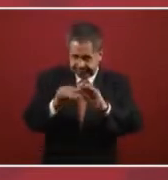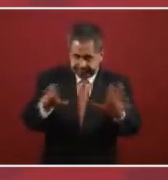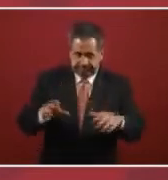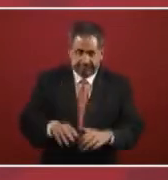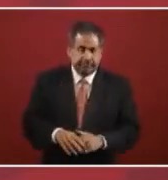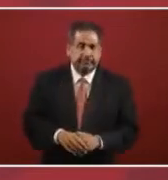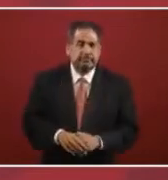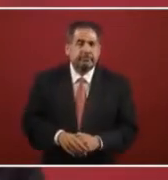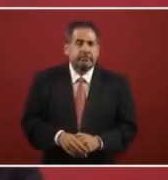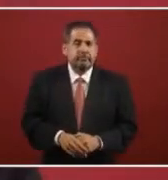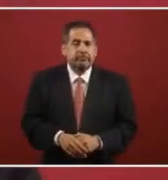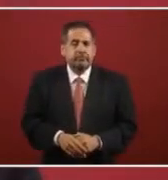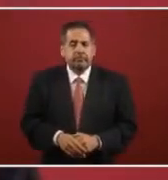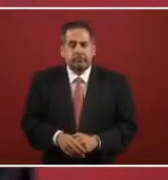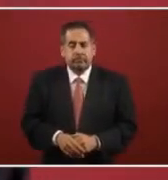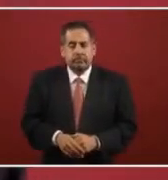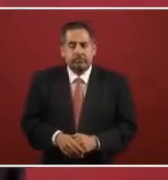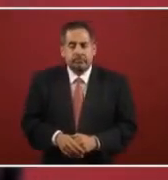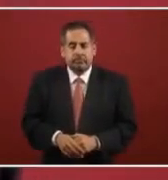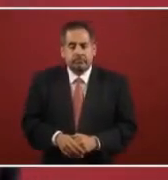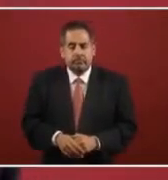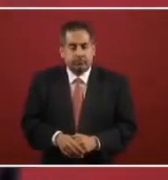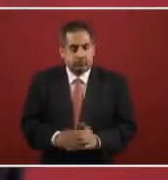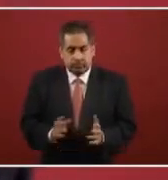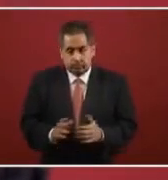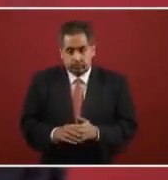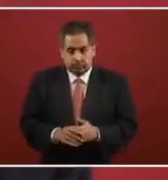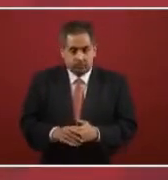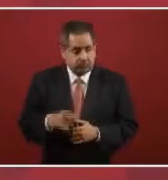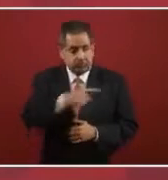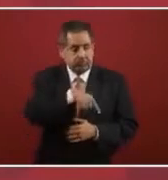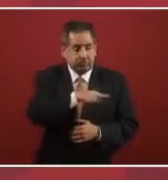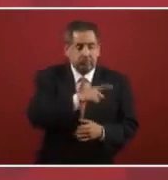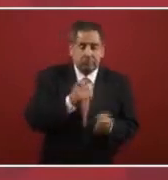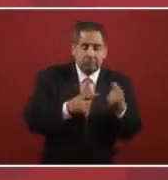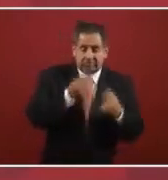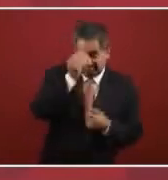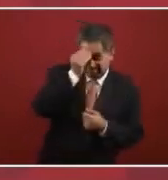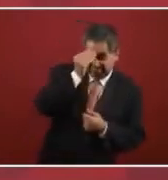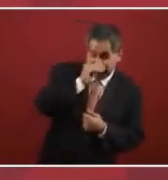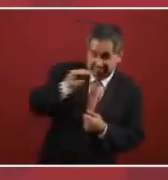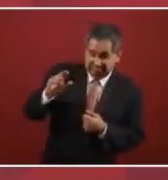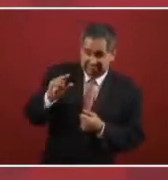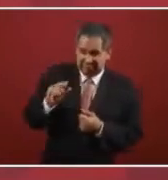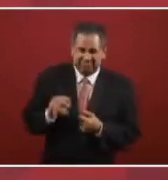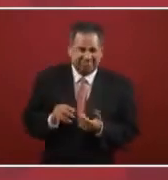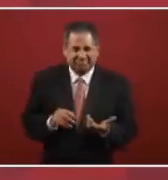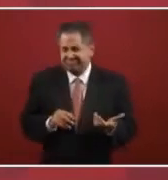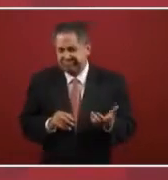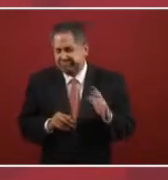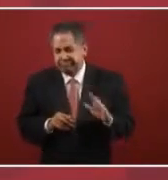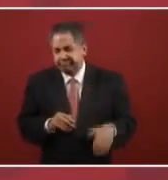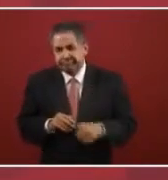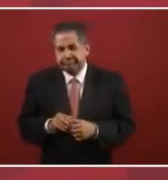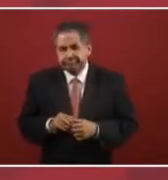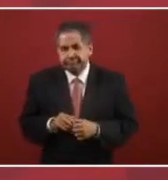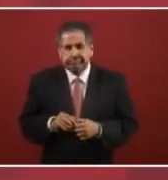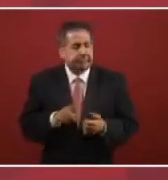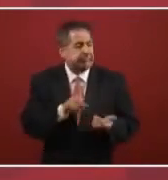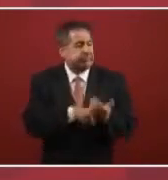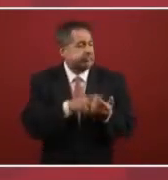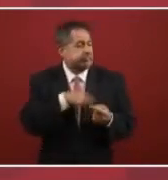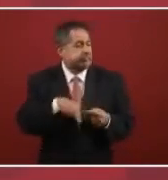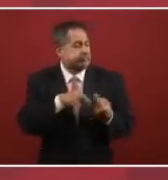clarify, Esto desde luego de mala fe this of course is due to bad faith